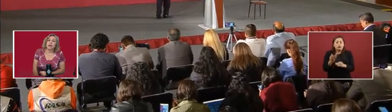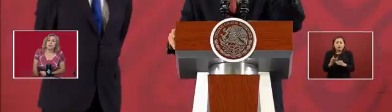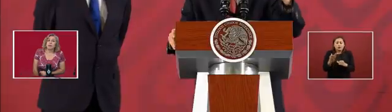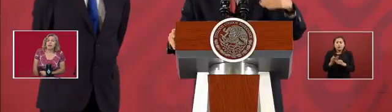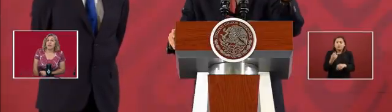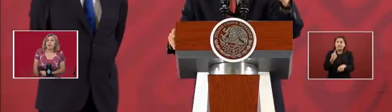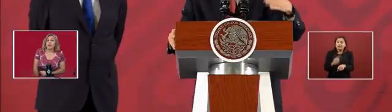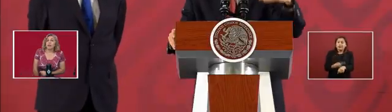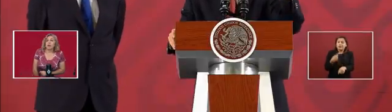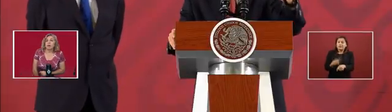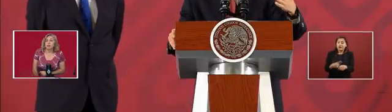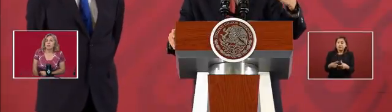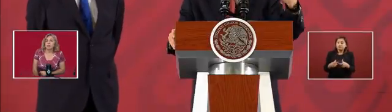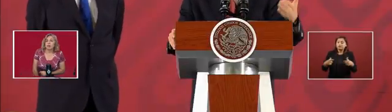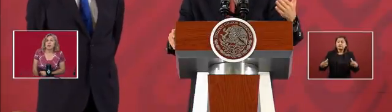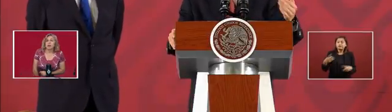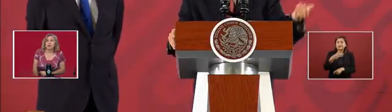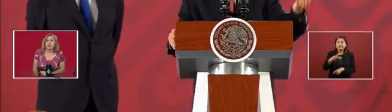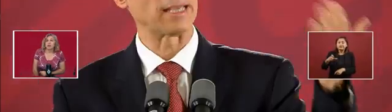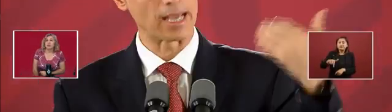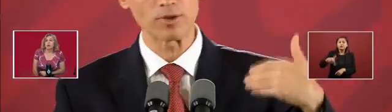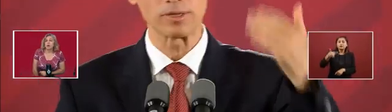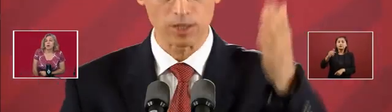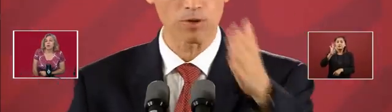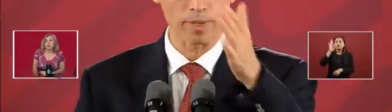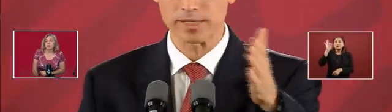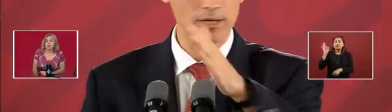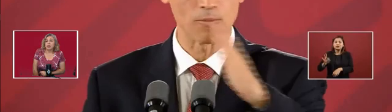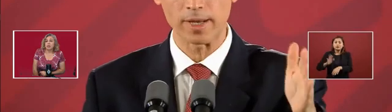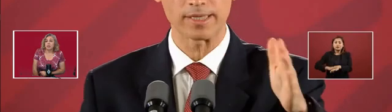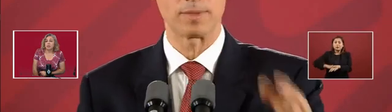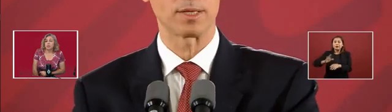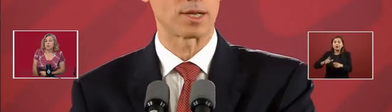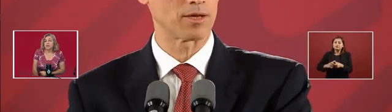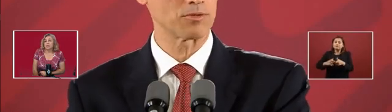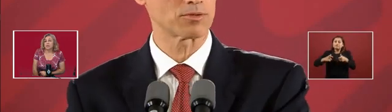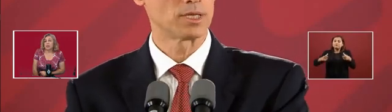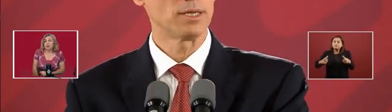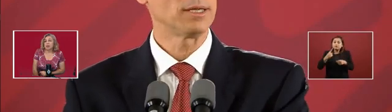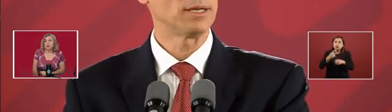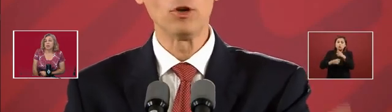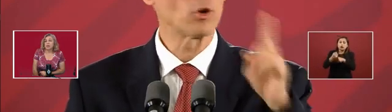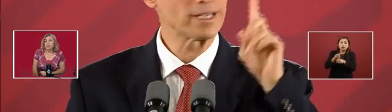monitor it that way. The specific reason is not just one thing.